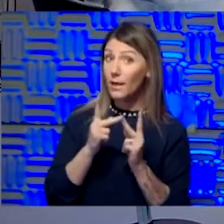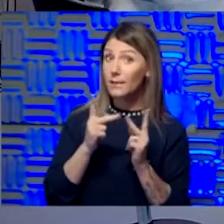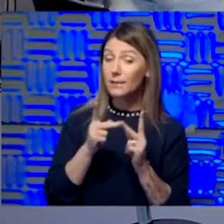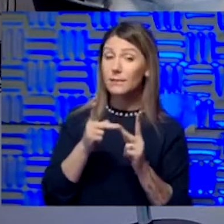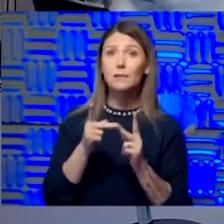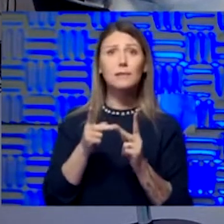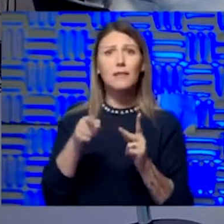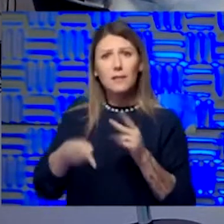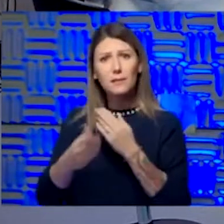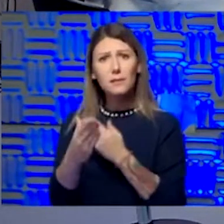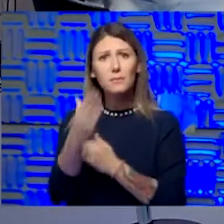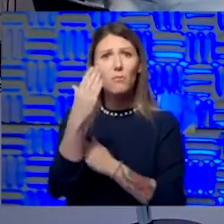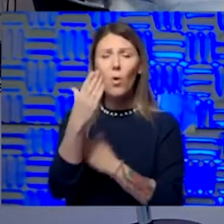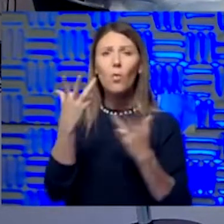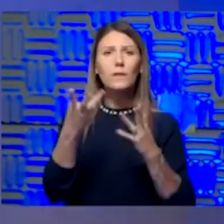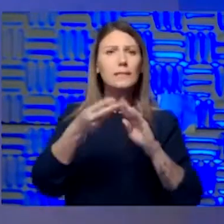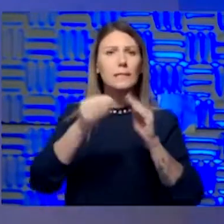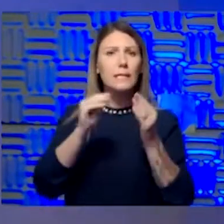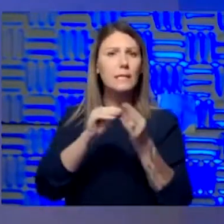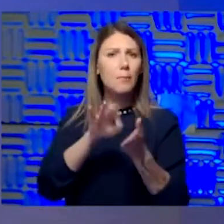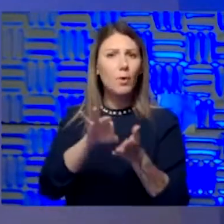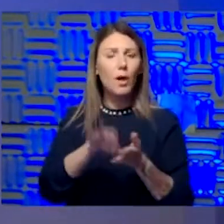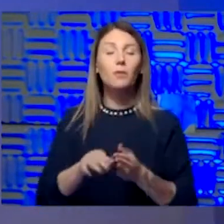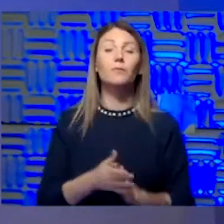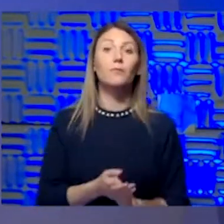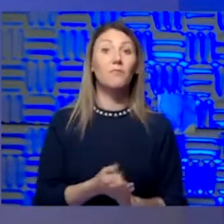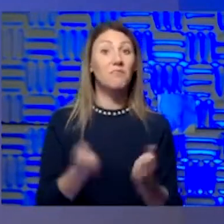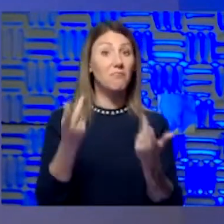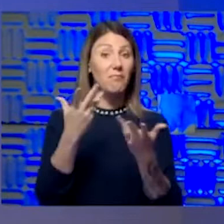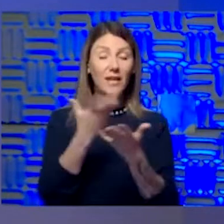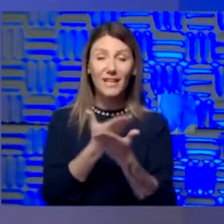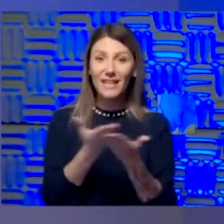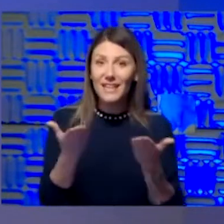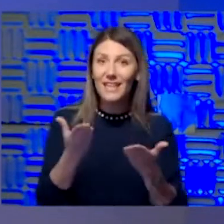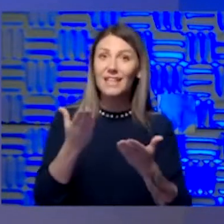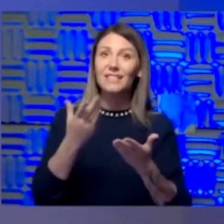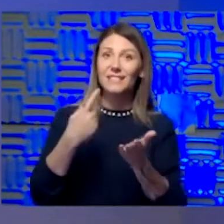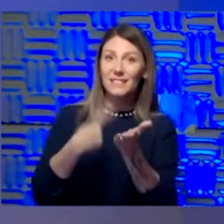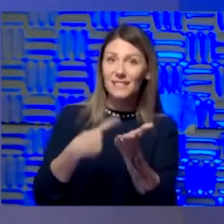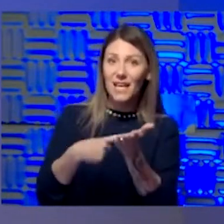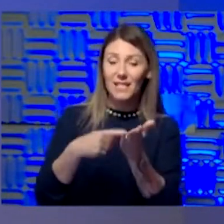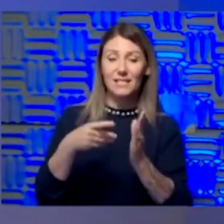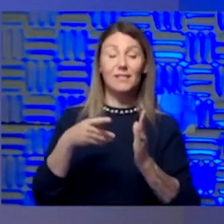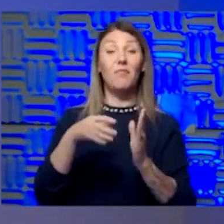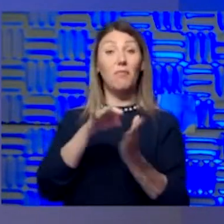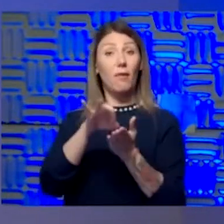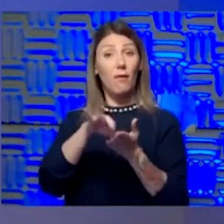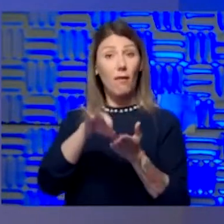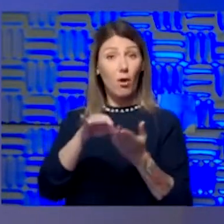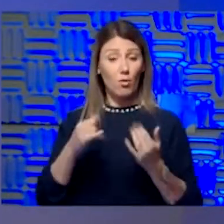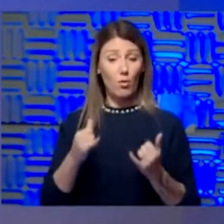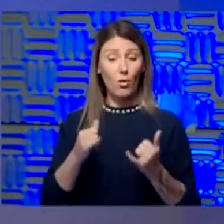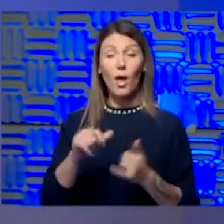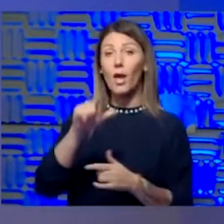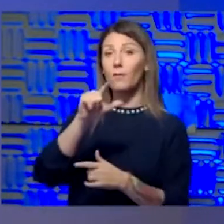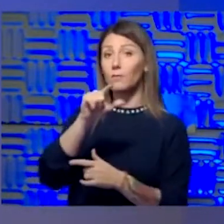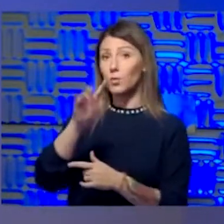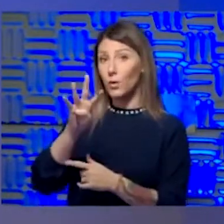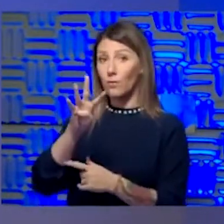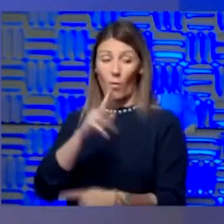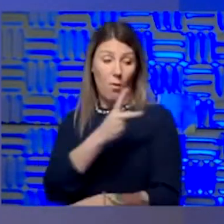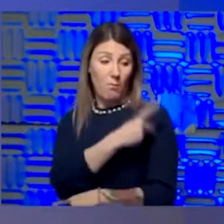this morning, what's our count look like? Yeah, so many things to talk about, but our count, currently we have 24